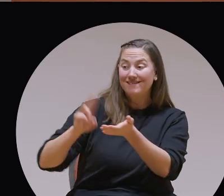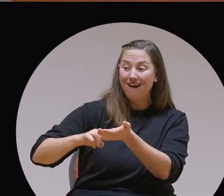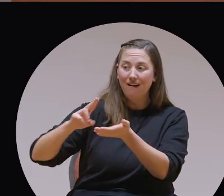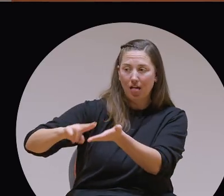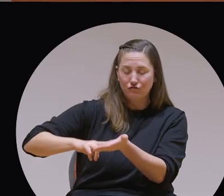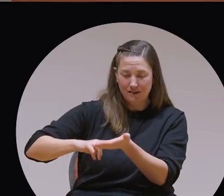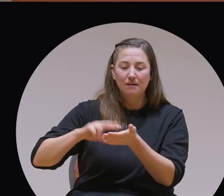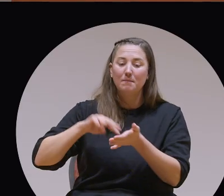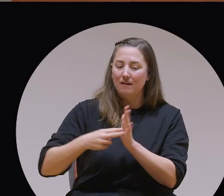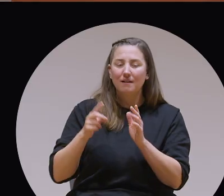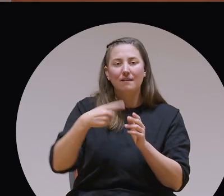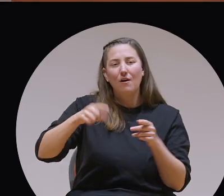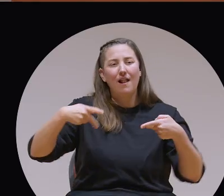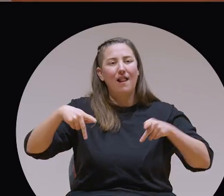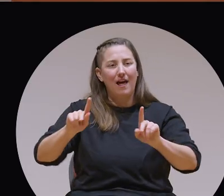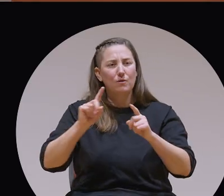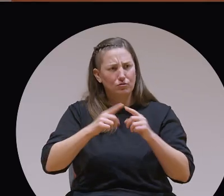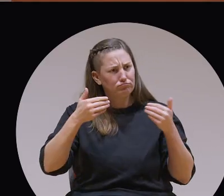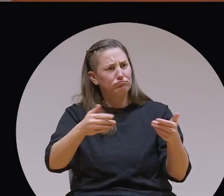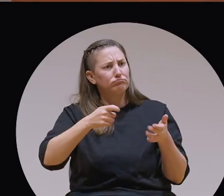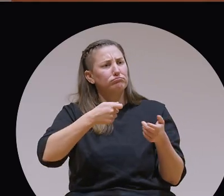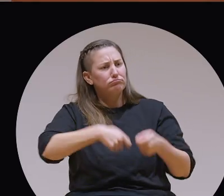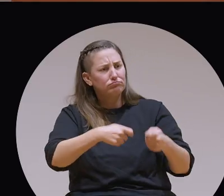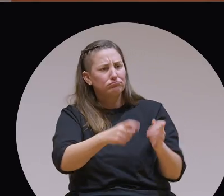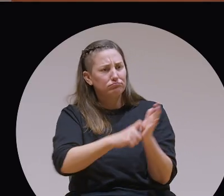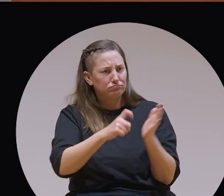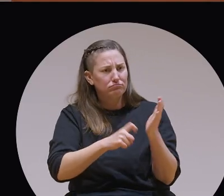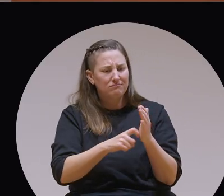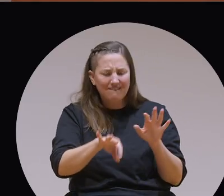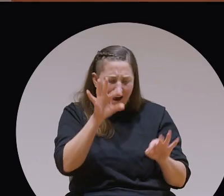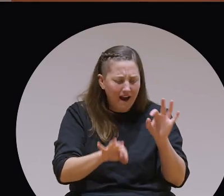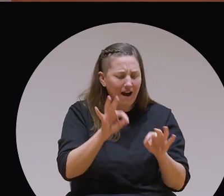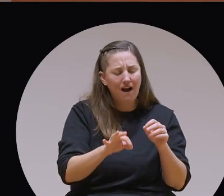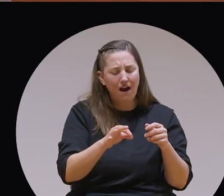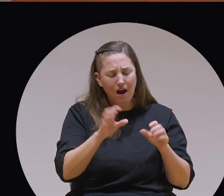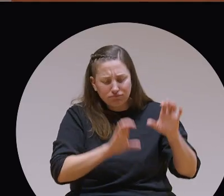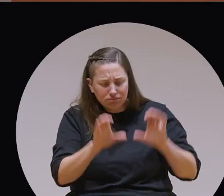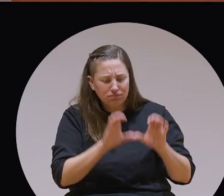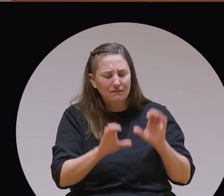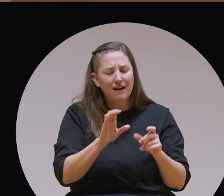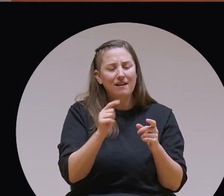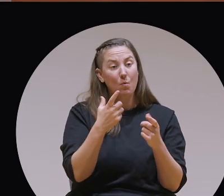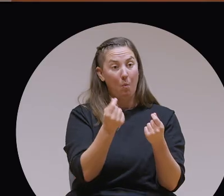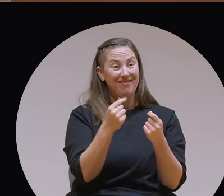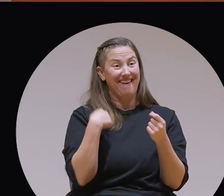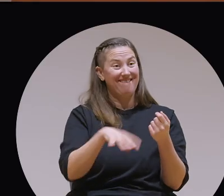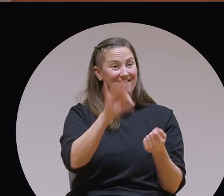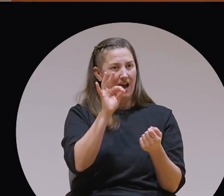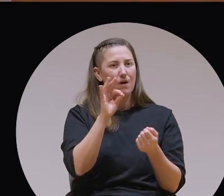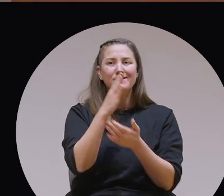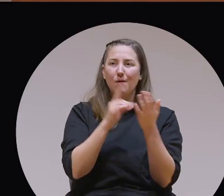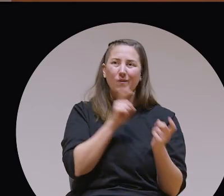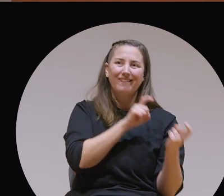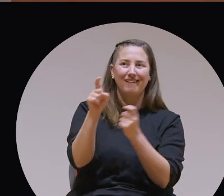would allow them to excavate a site, export their finds, and give a proportion of what they found to the